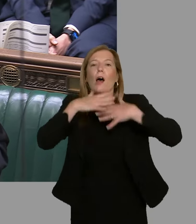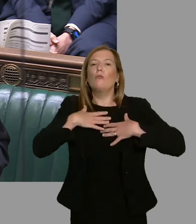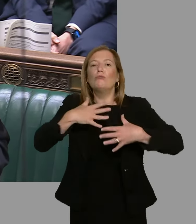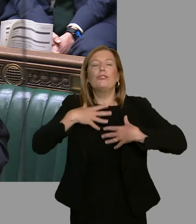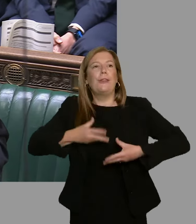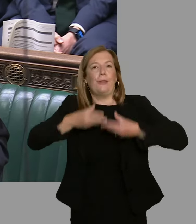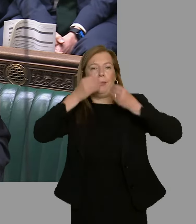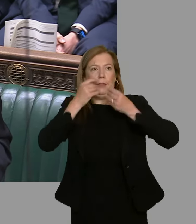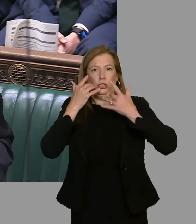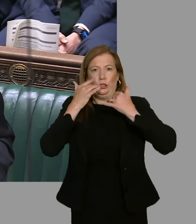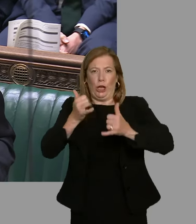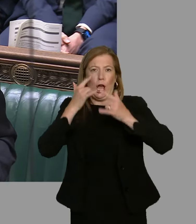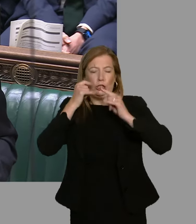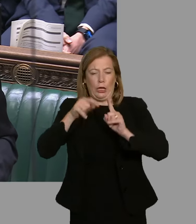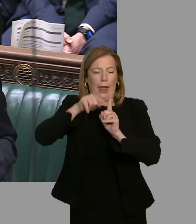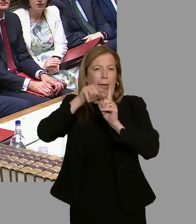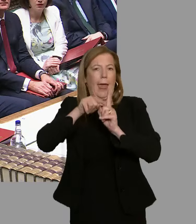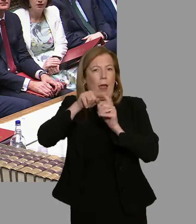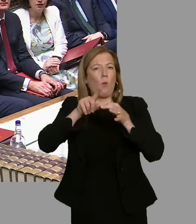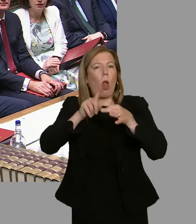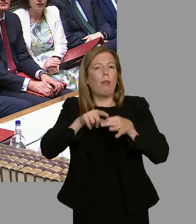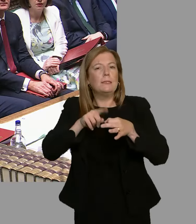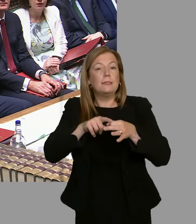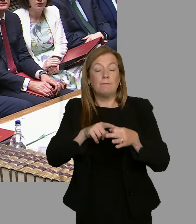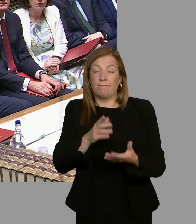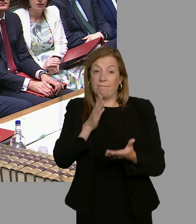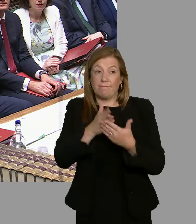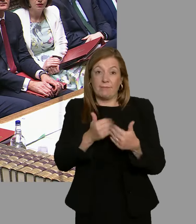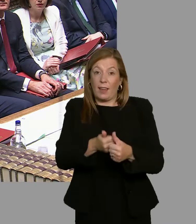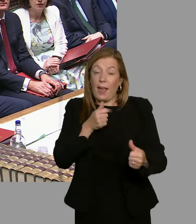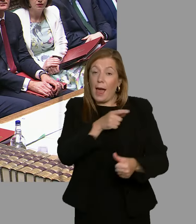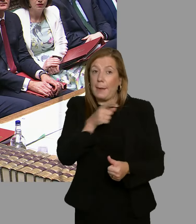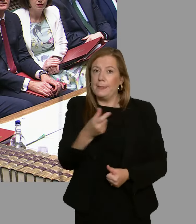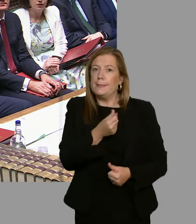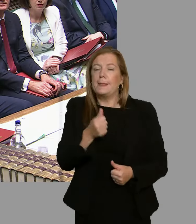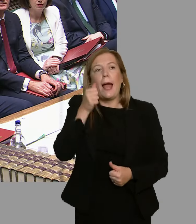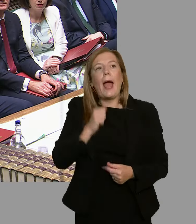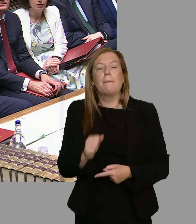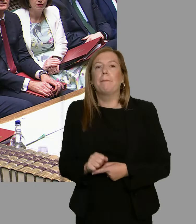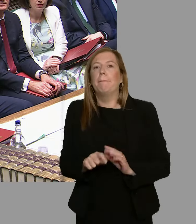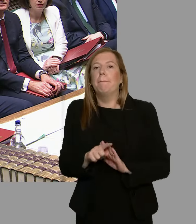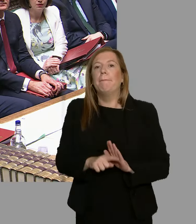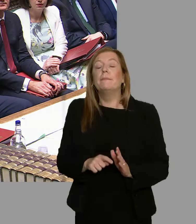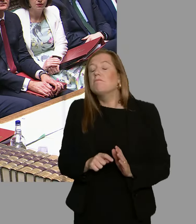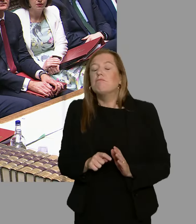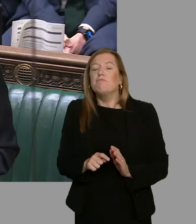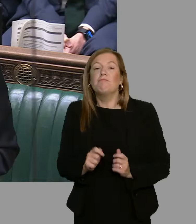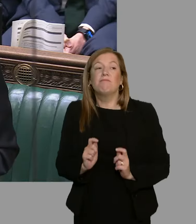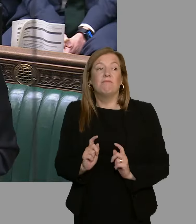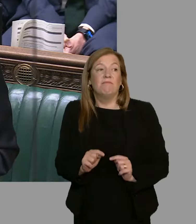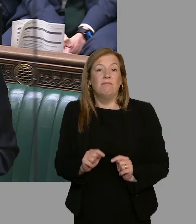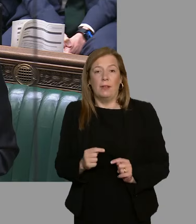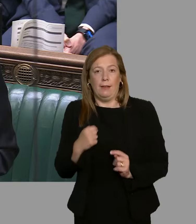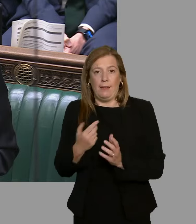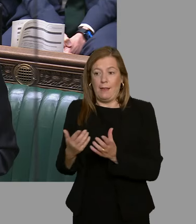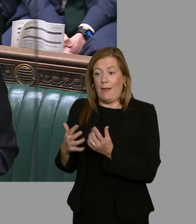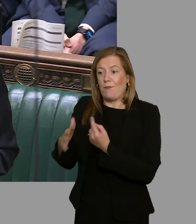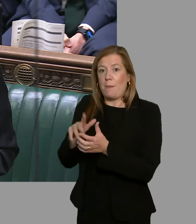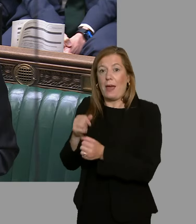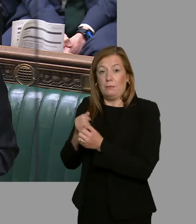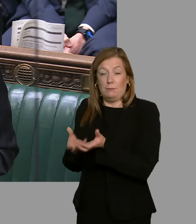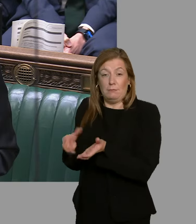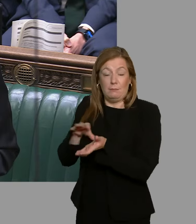rogue operators who blight our communities. That's why we've boosted Environment Agency funding by £188 million, alongside tough new